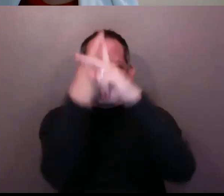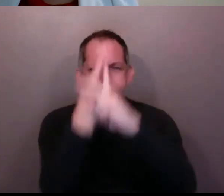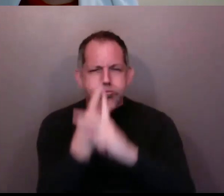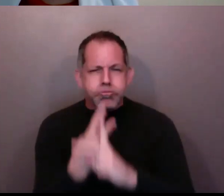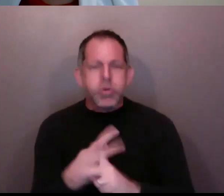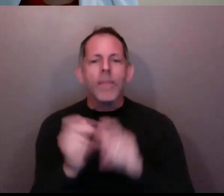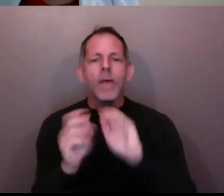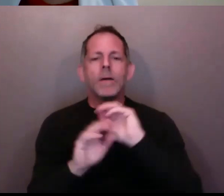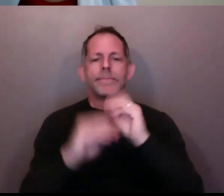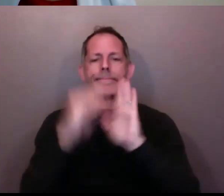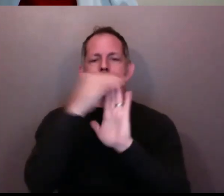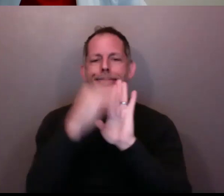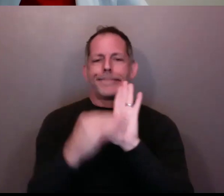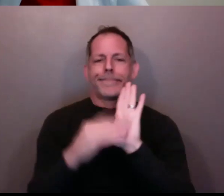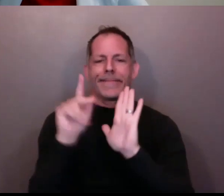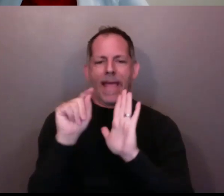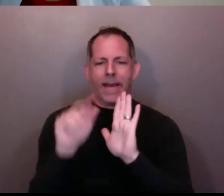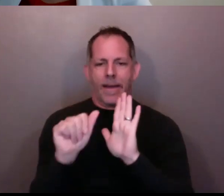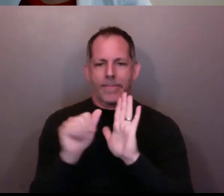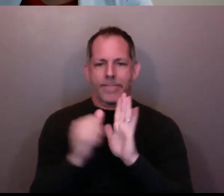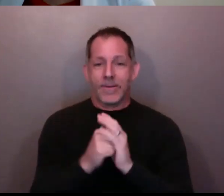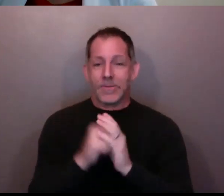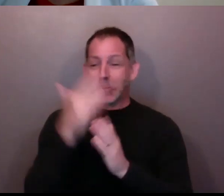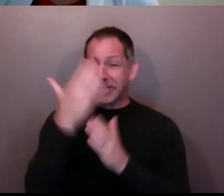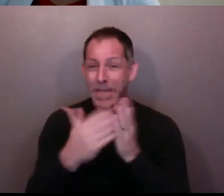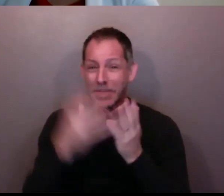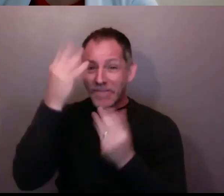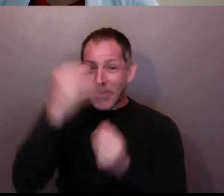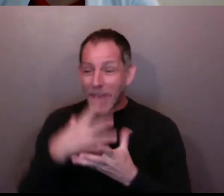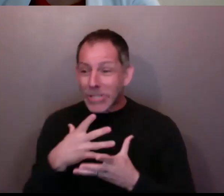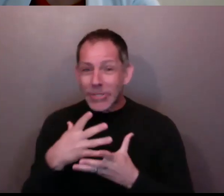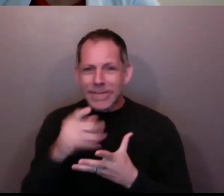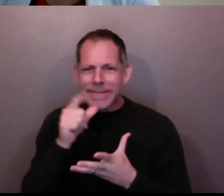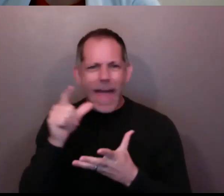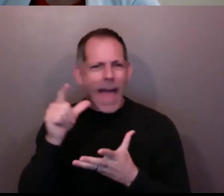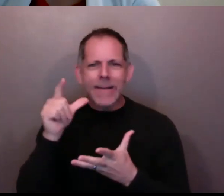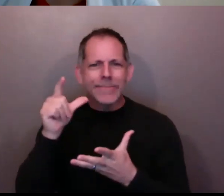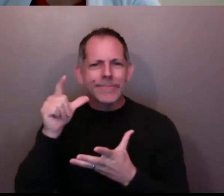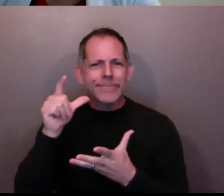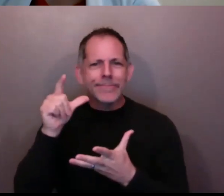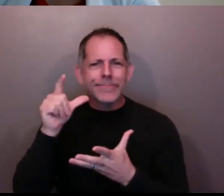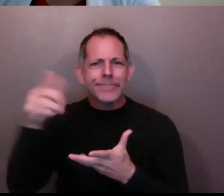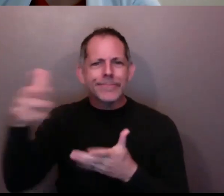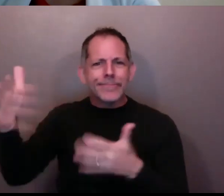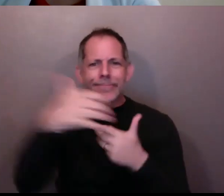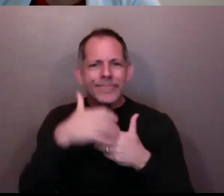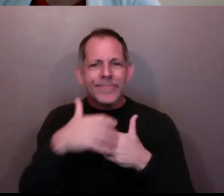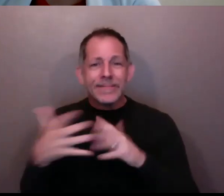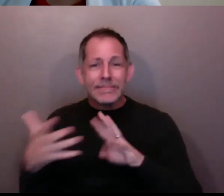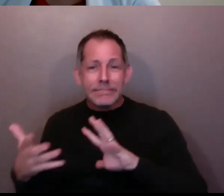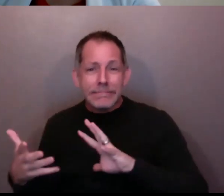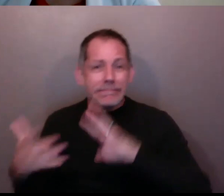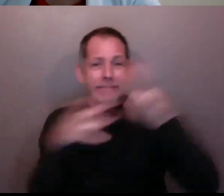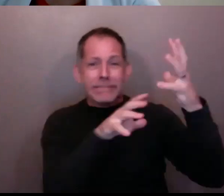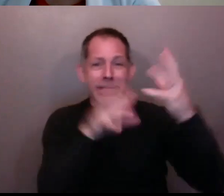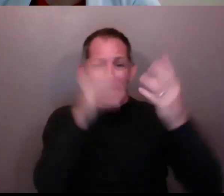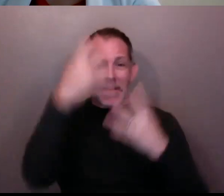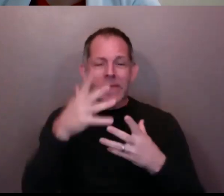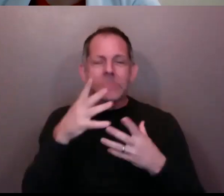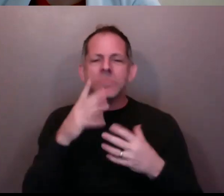really interfering with our immediate disease control interventions. We certainly all want, you